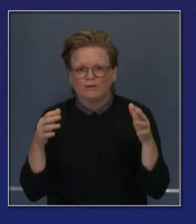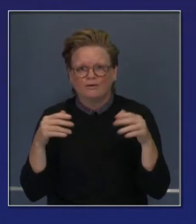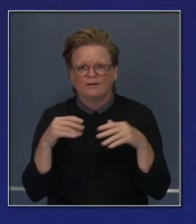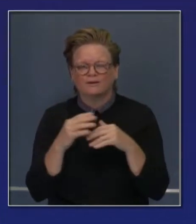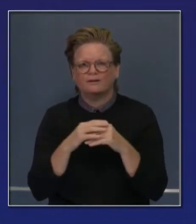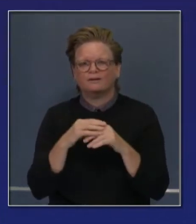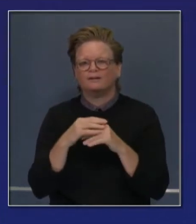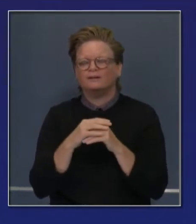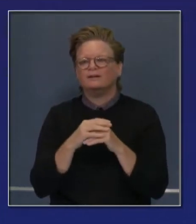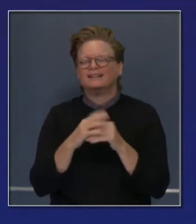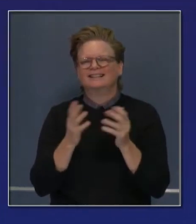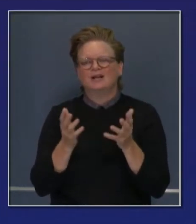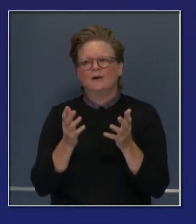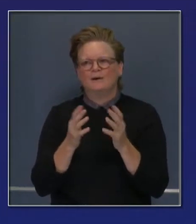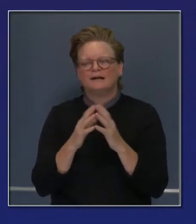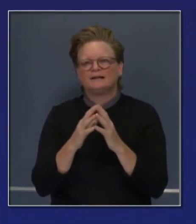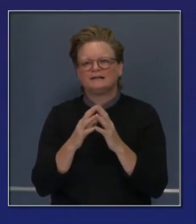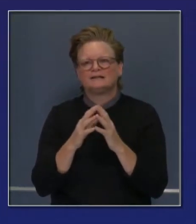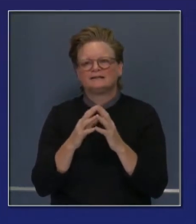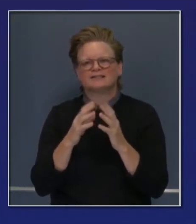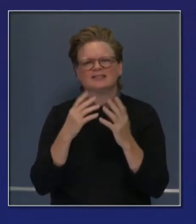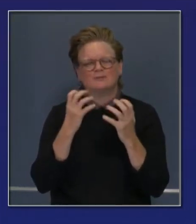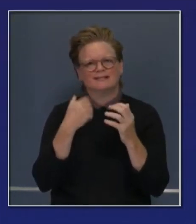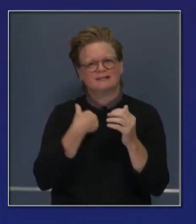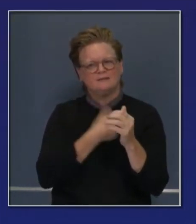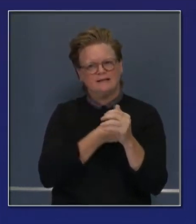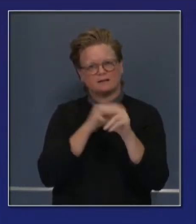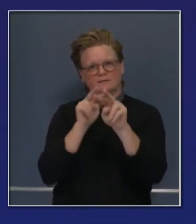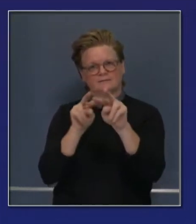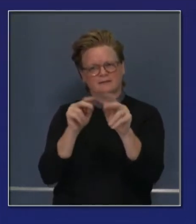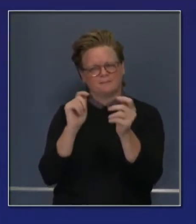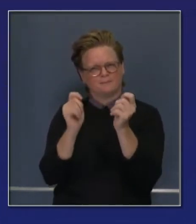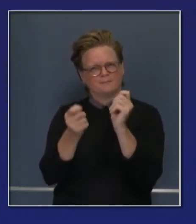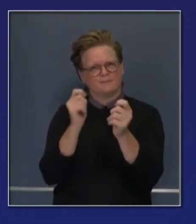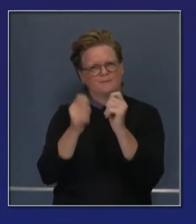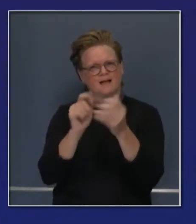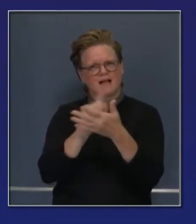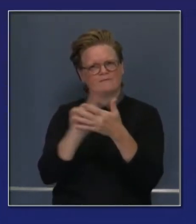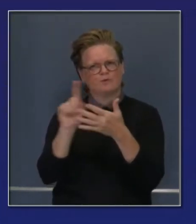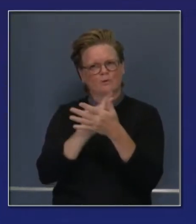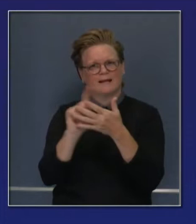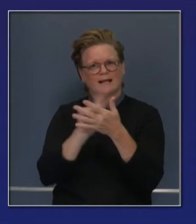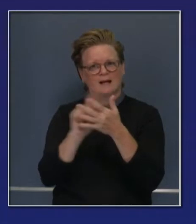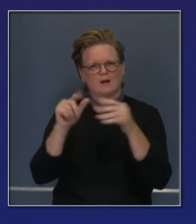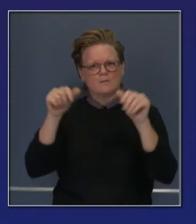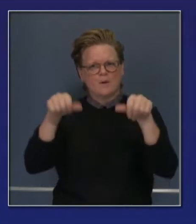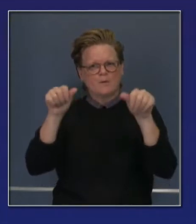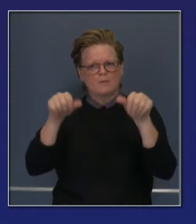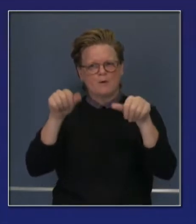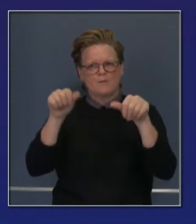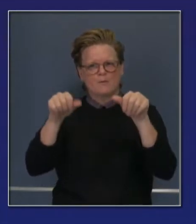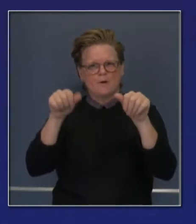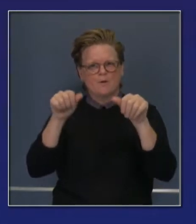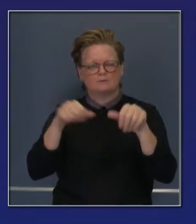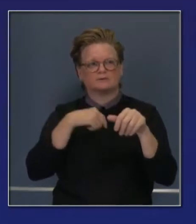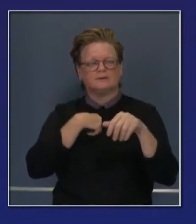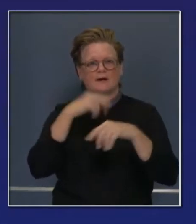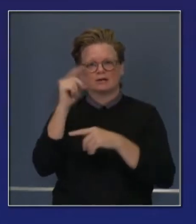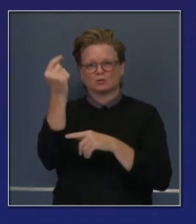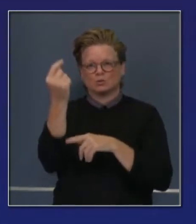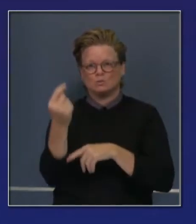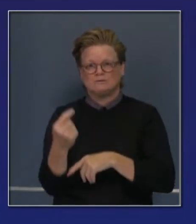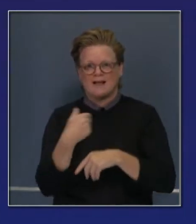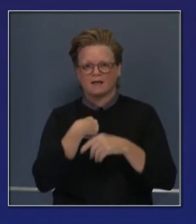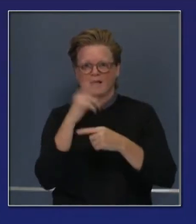very shortly, and you'll see that update in a moment. We, again, expect this to be a dynamic list